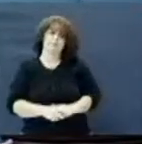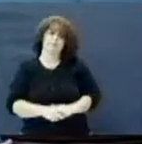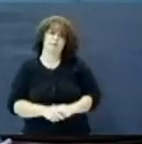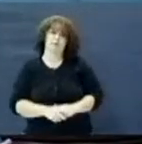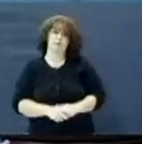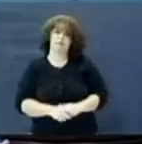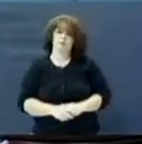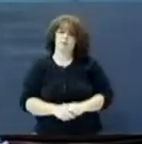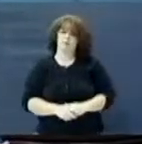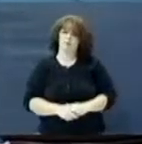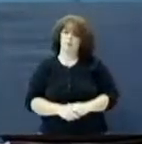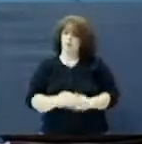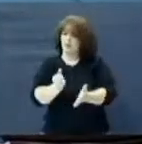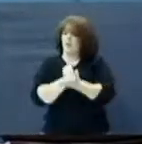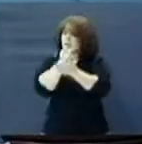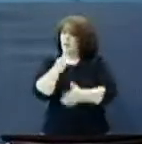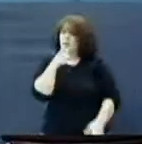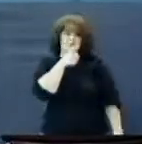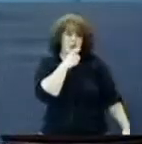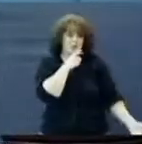Who's going to help you?